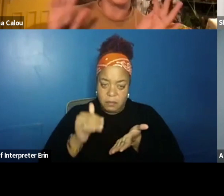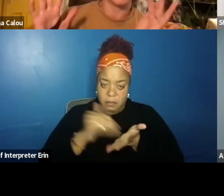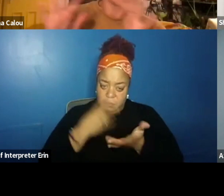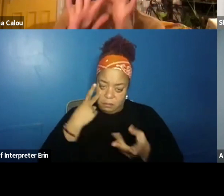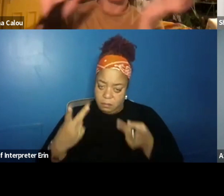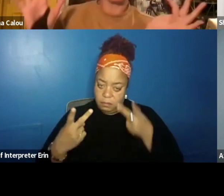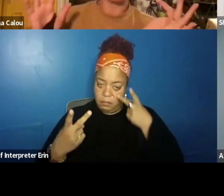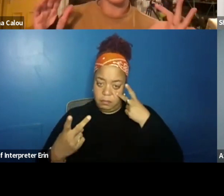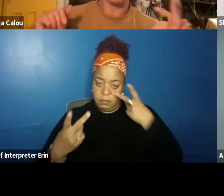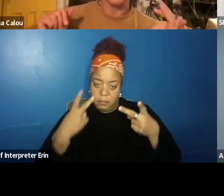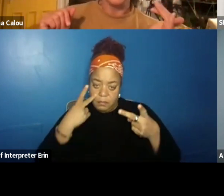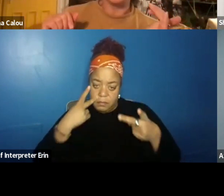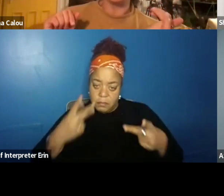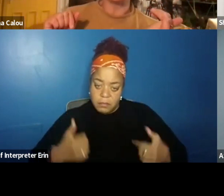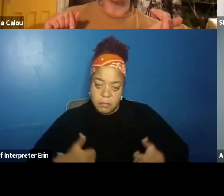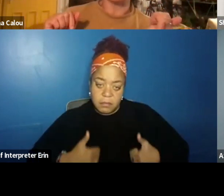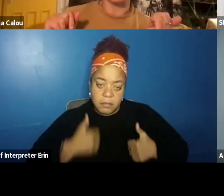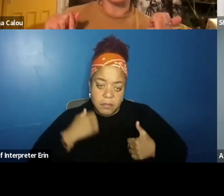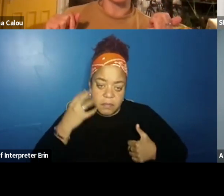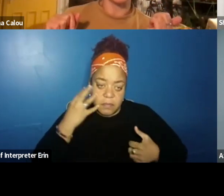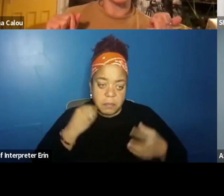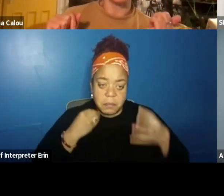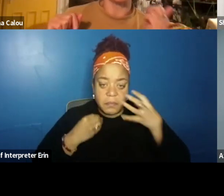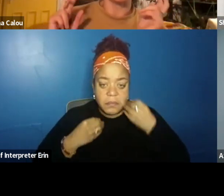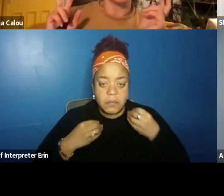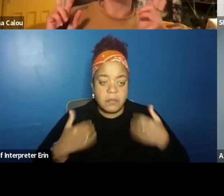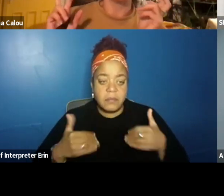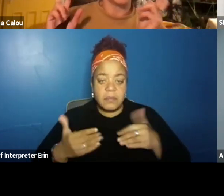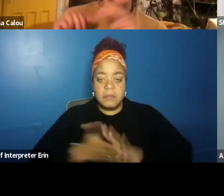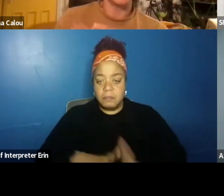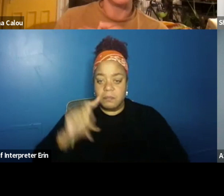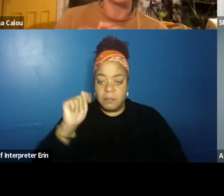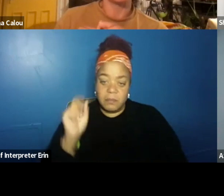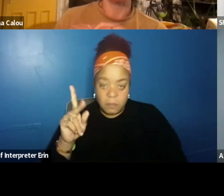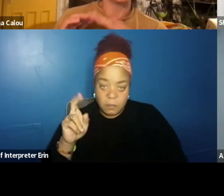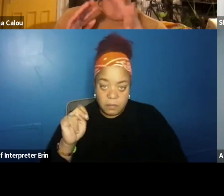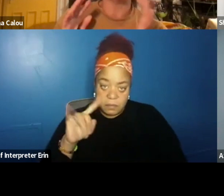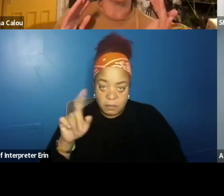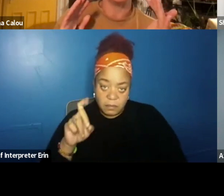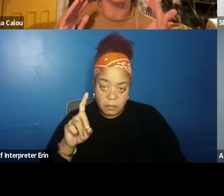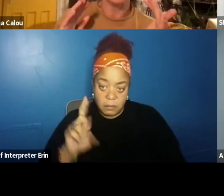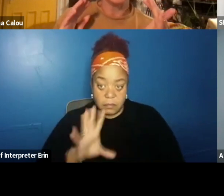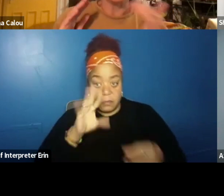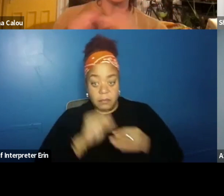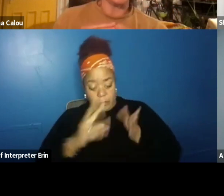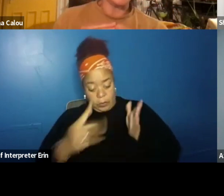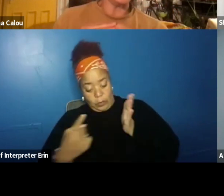just a suicide prevention landscape, where users of crisis services are just unreliable narrators and doing any kind